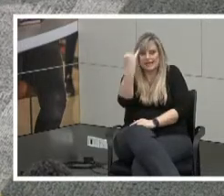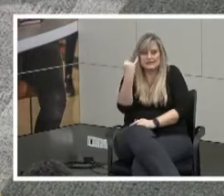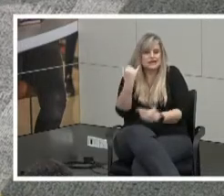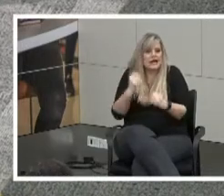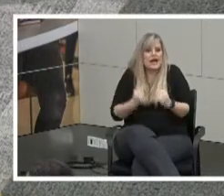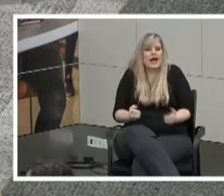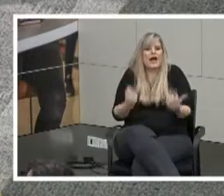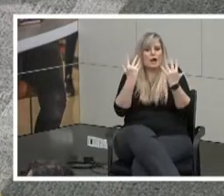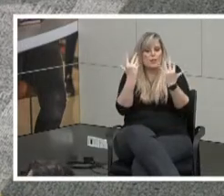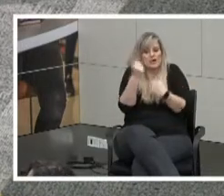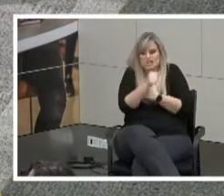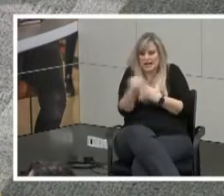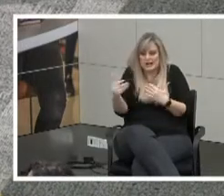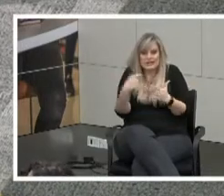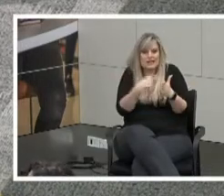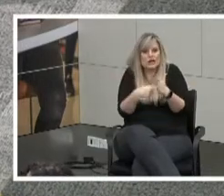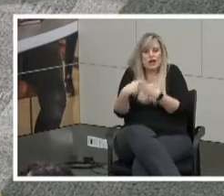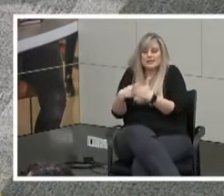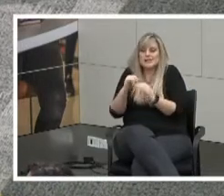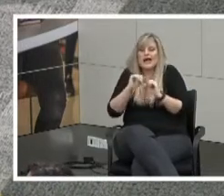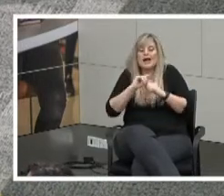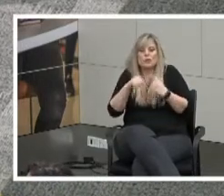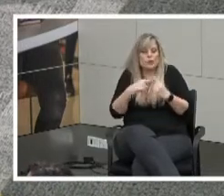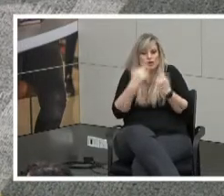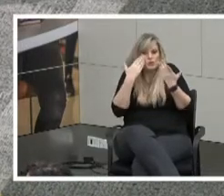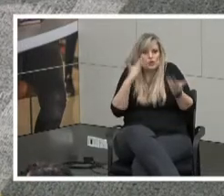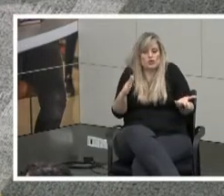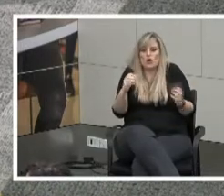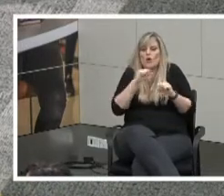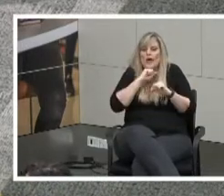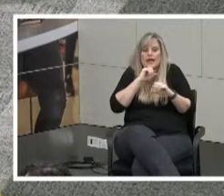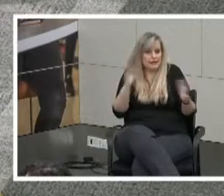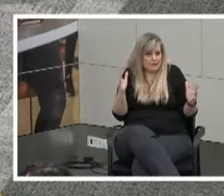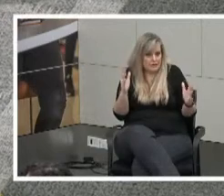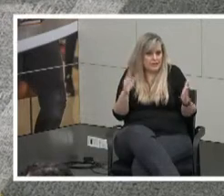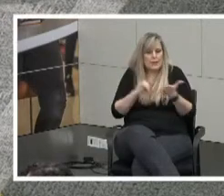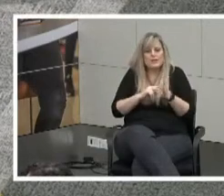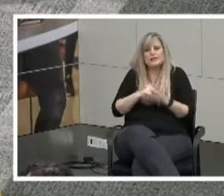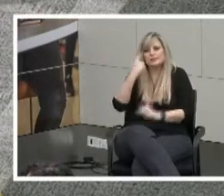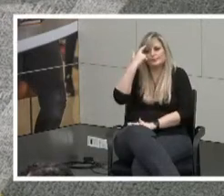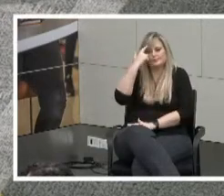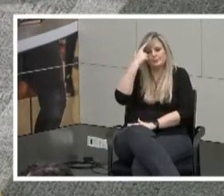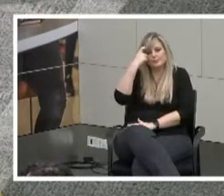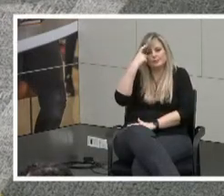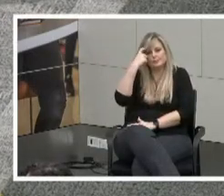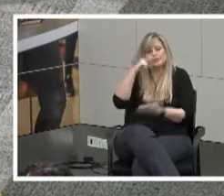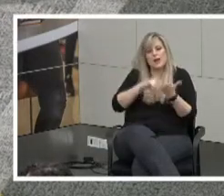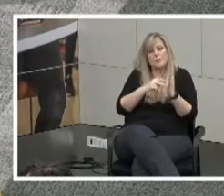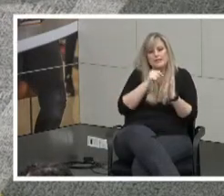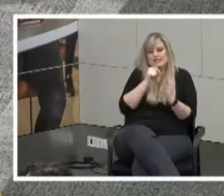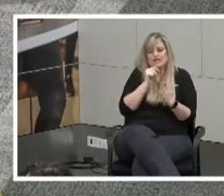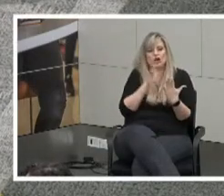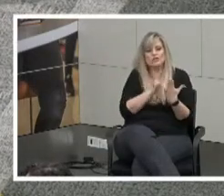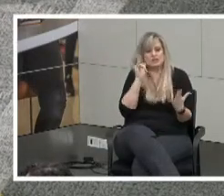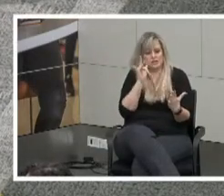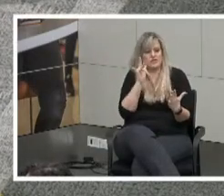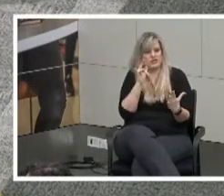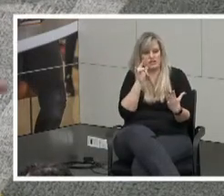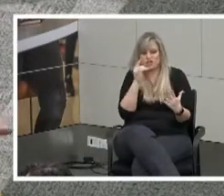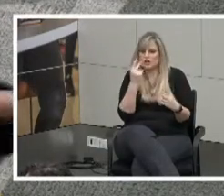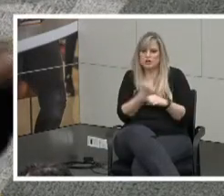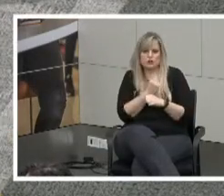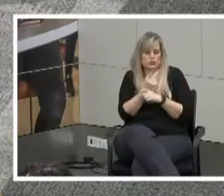anything costs and when you don't know anything my mind goes to it's being misused and abused